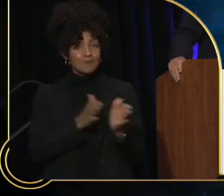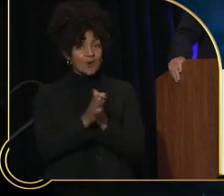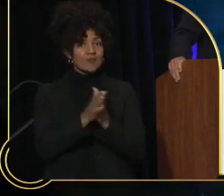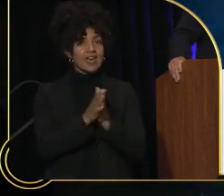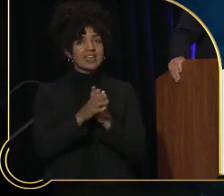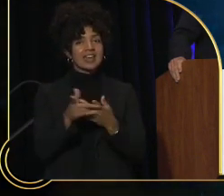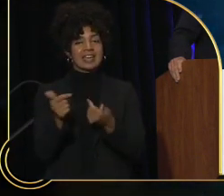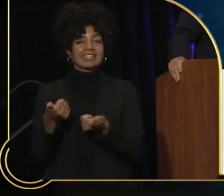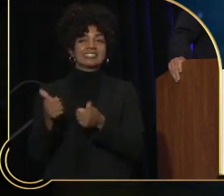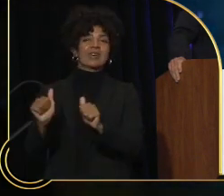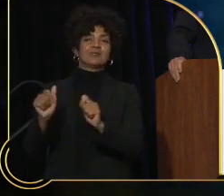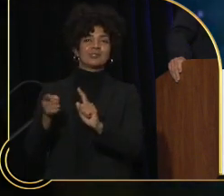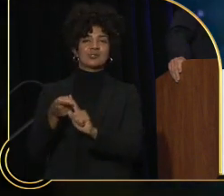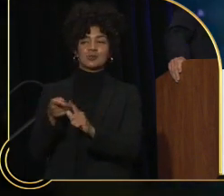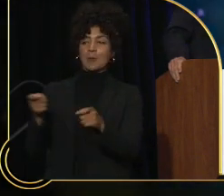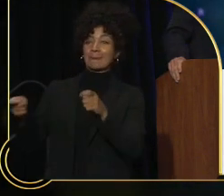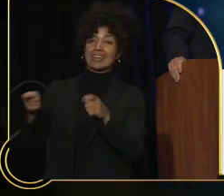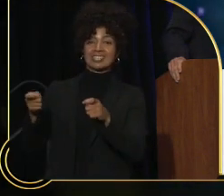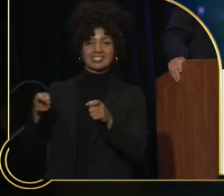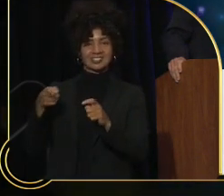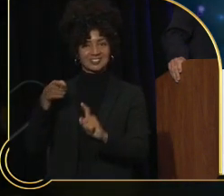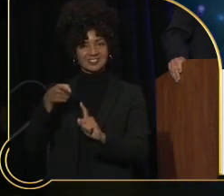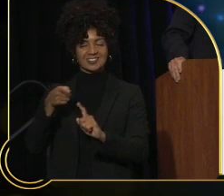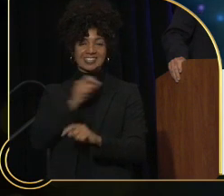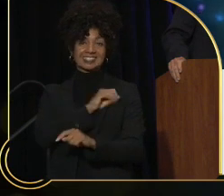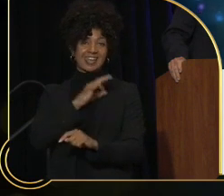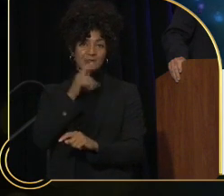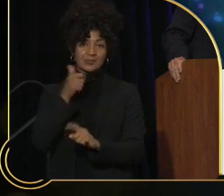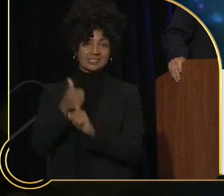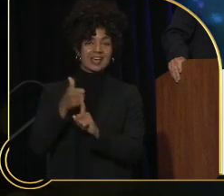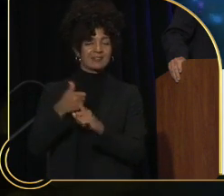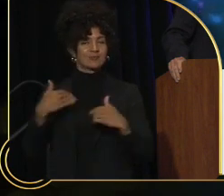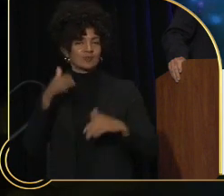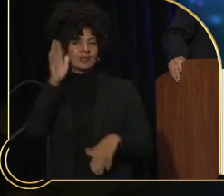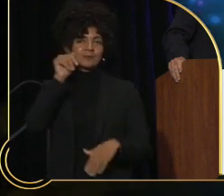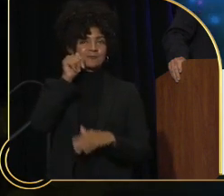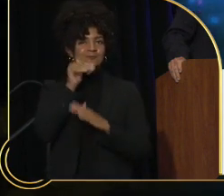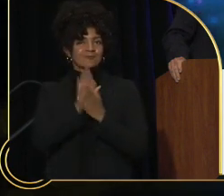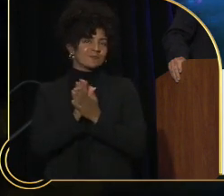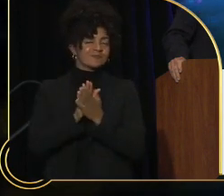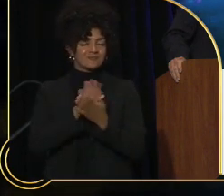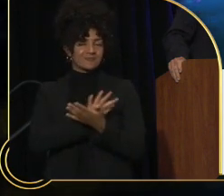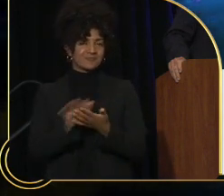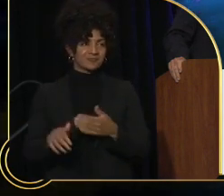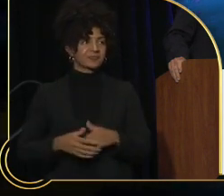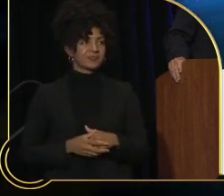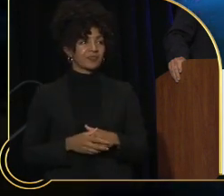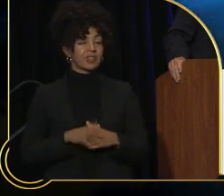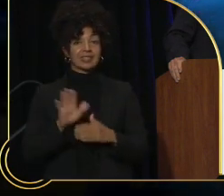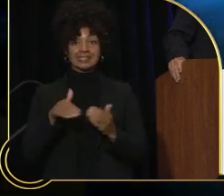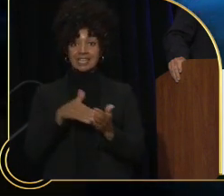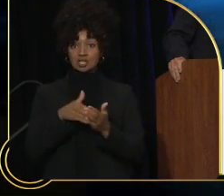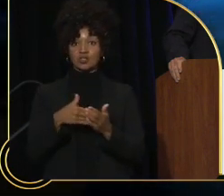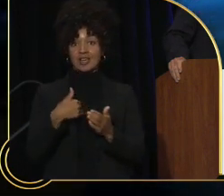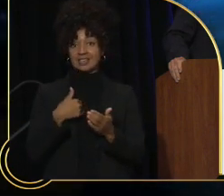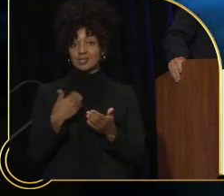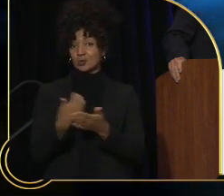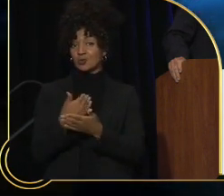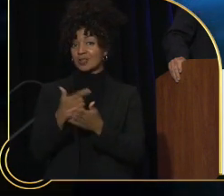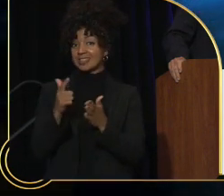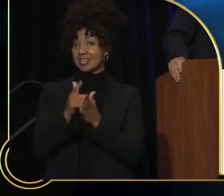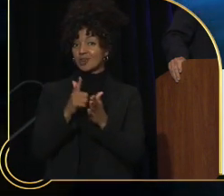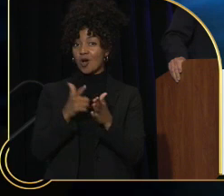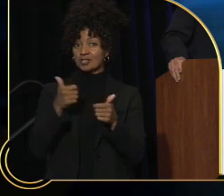and headstrong staff. The center has a new legal director, an excellent choice, as you've seen this